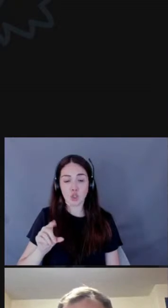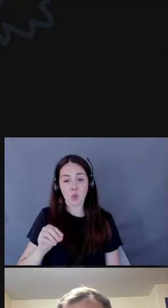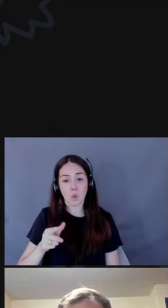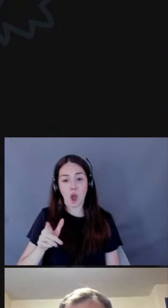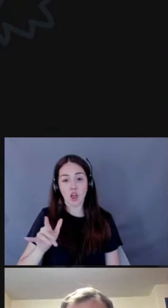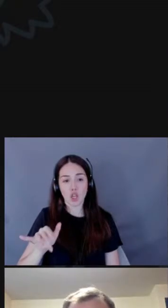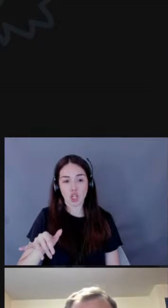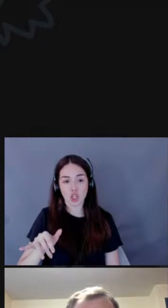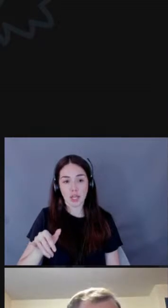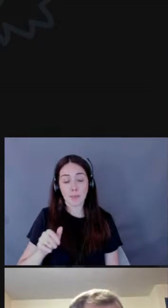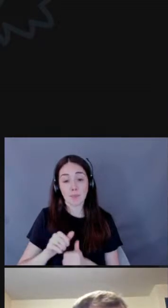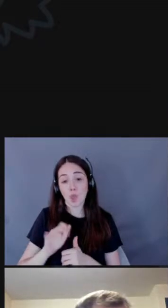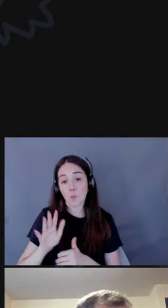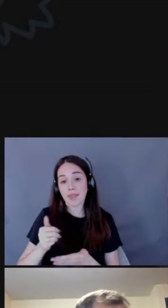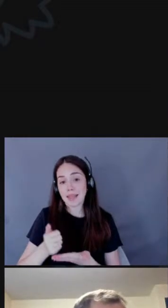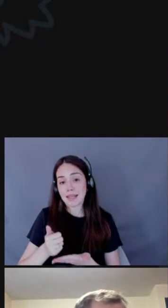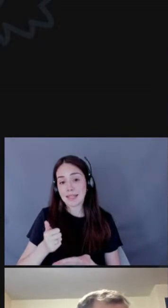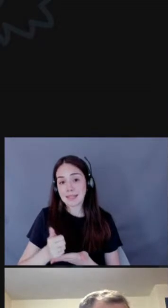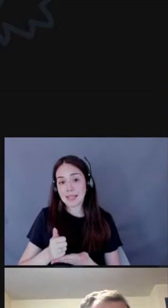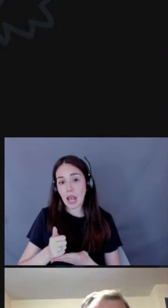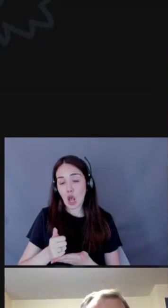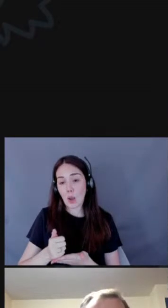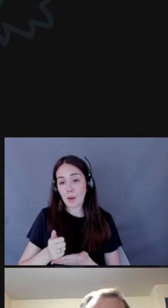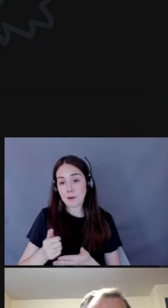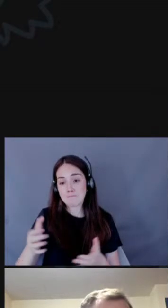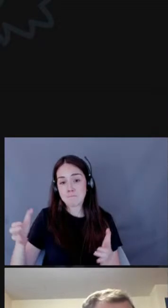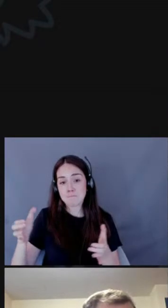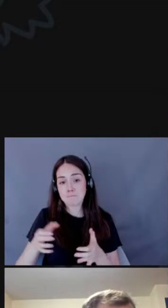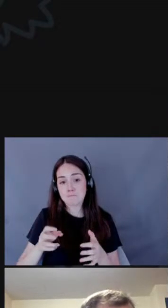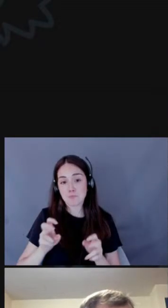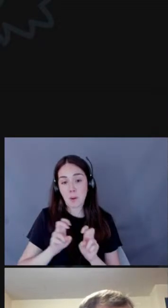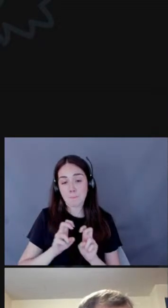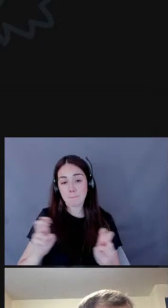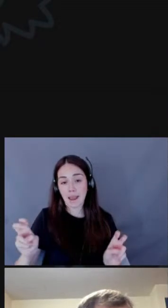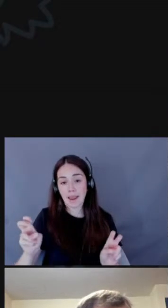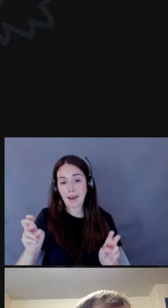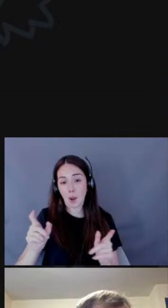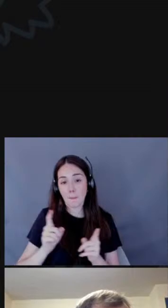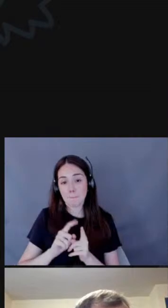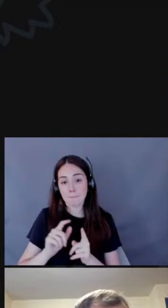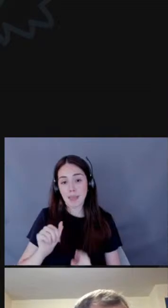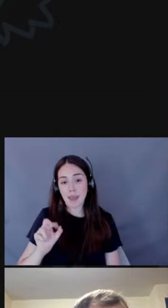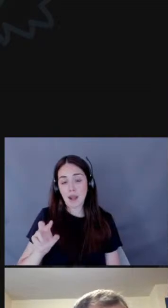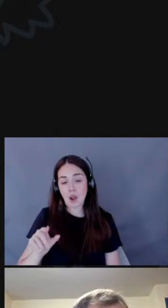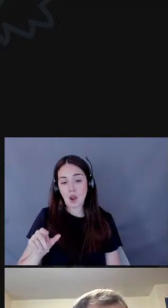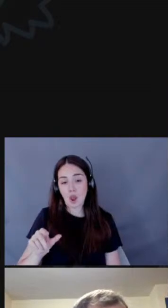his help, they put together a panel that met in August of 1982.